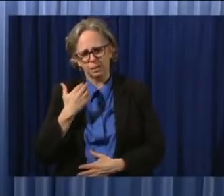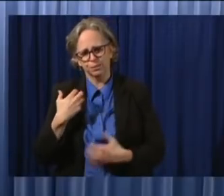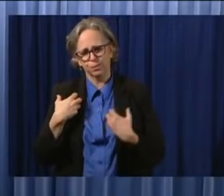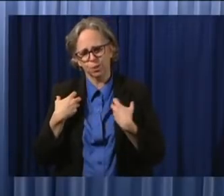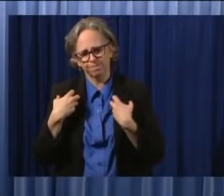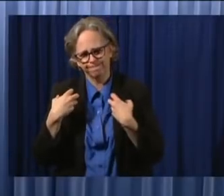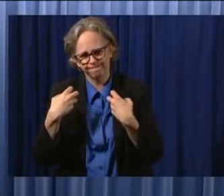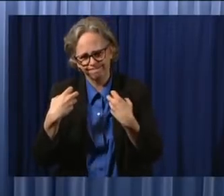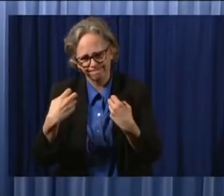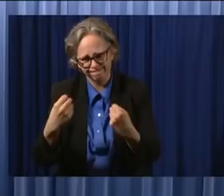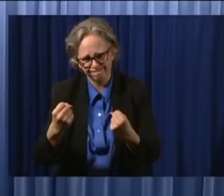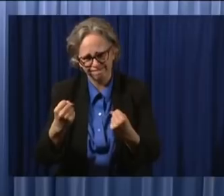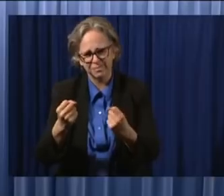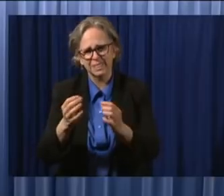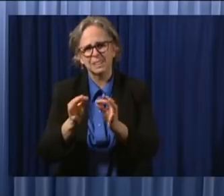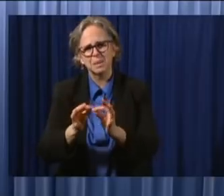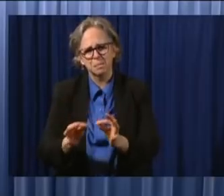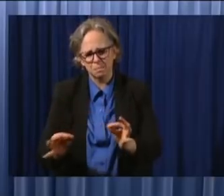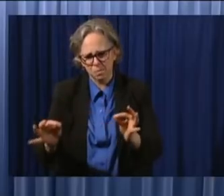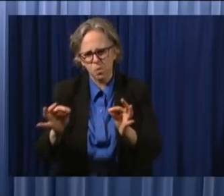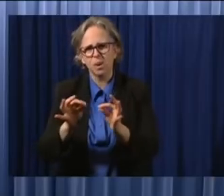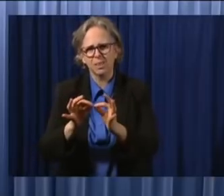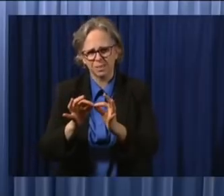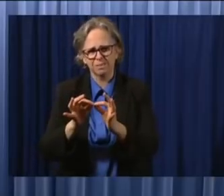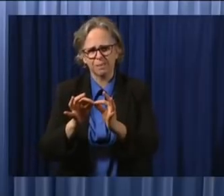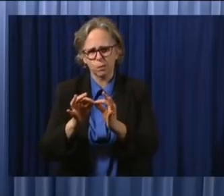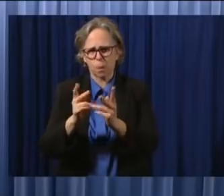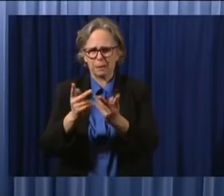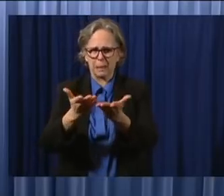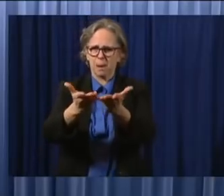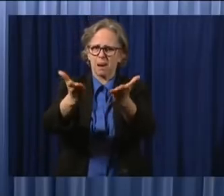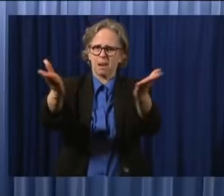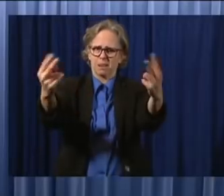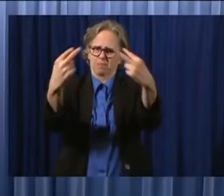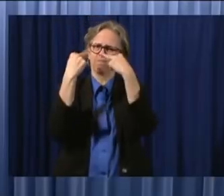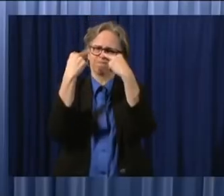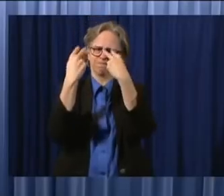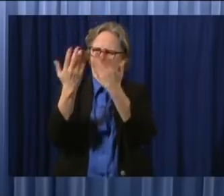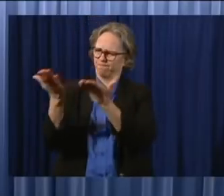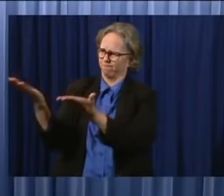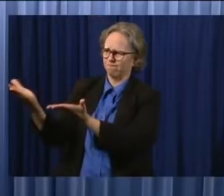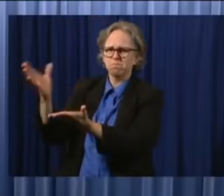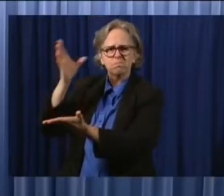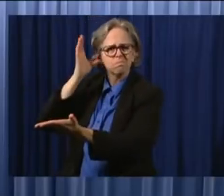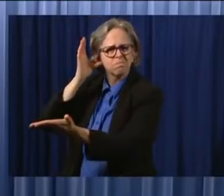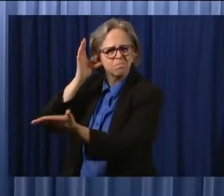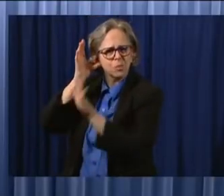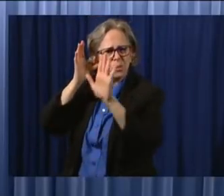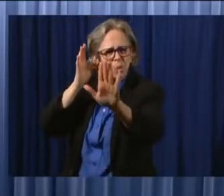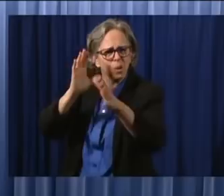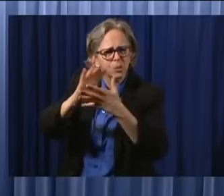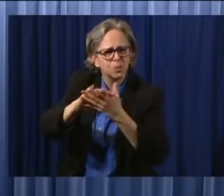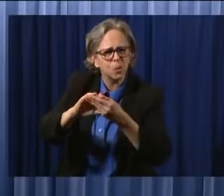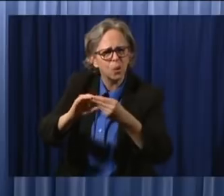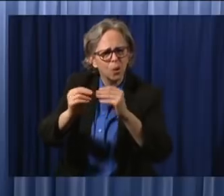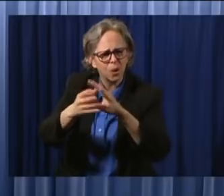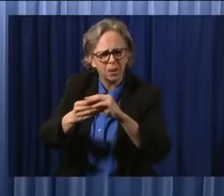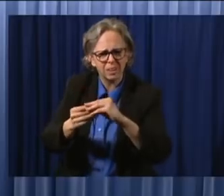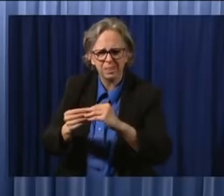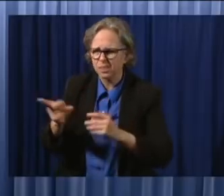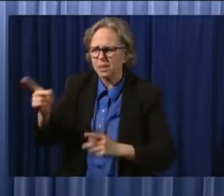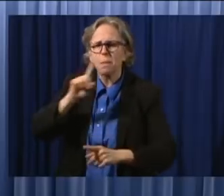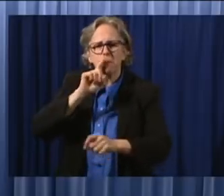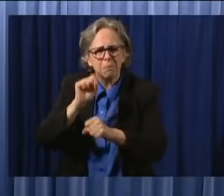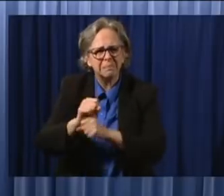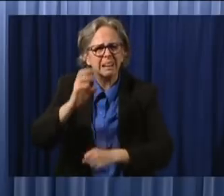important. Thank you. For people to see and hear really from someone who'd experienced this, and I guess both